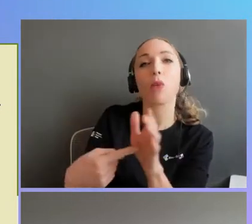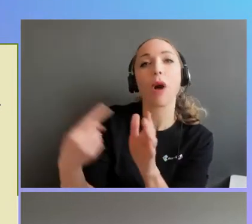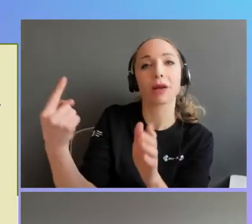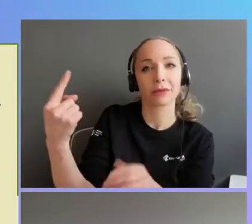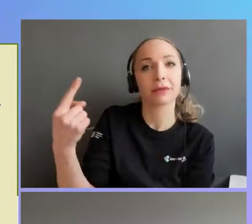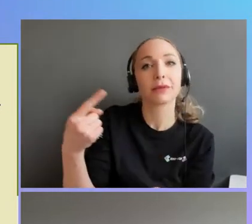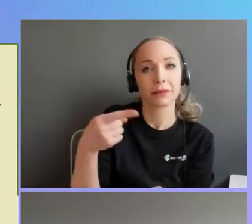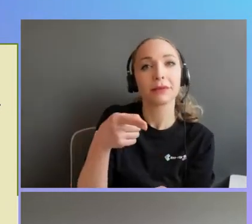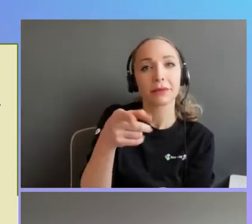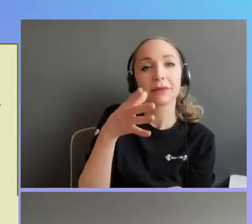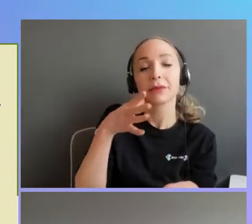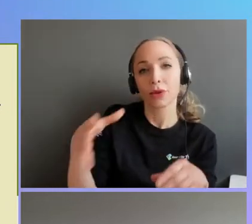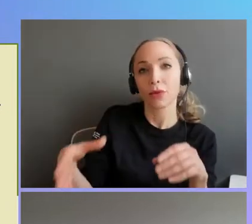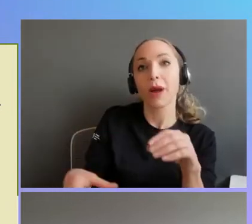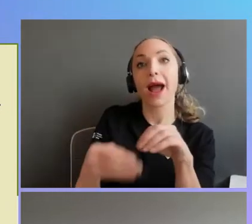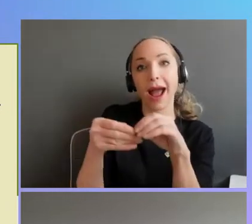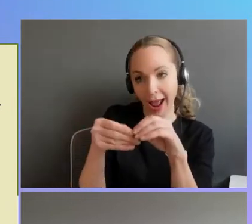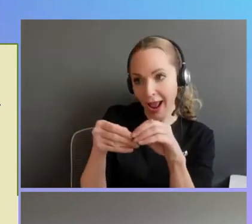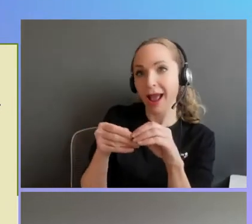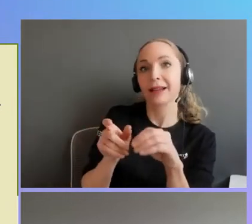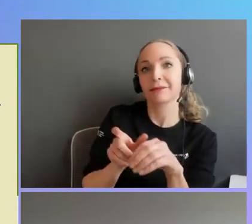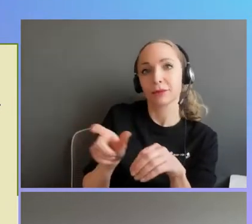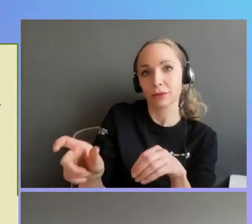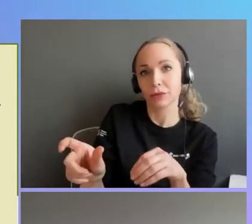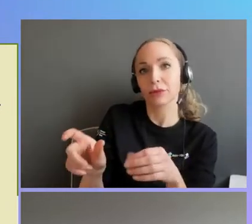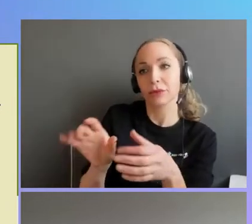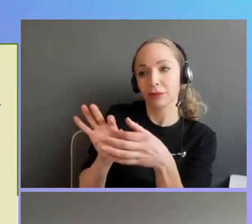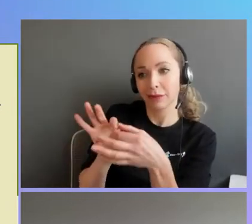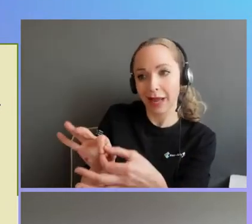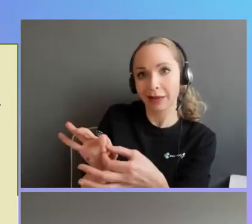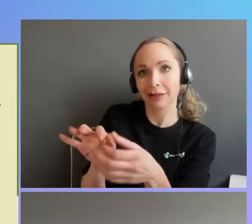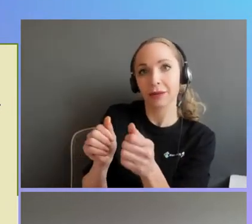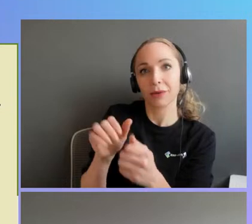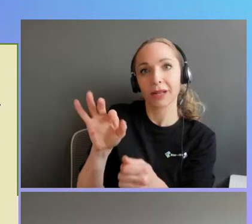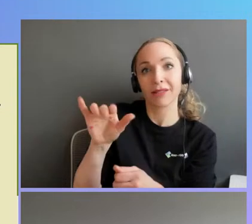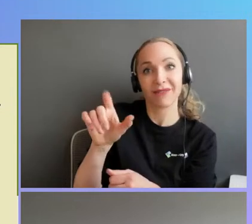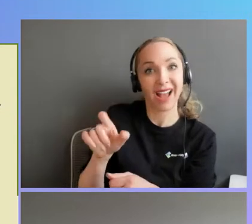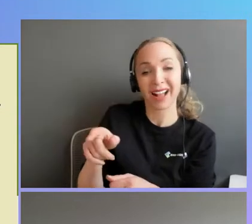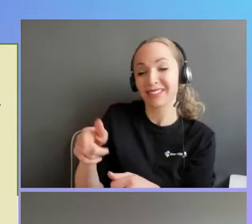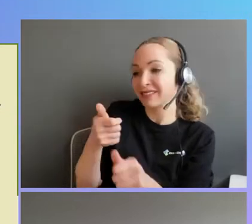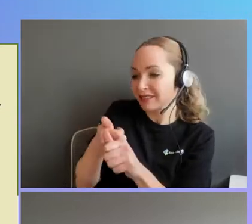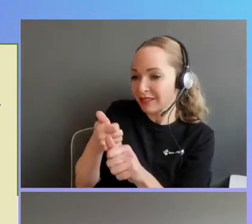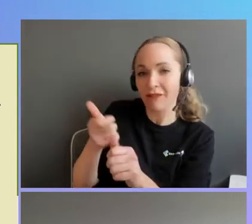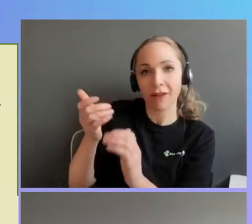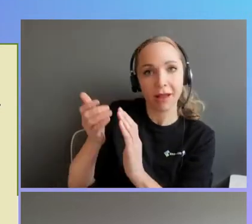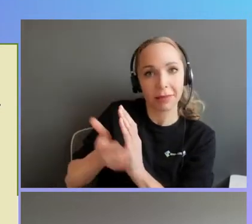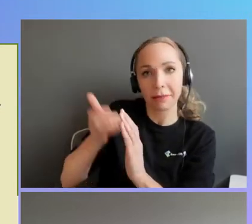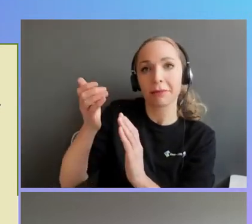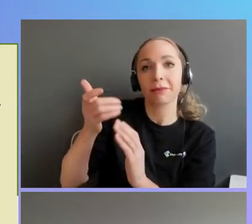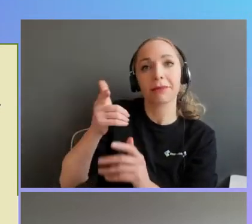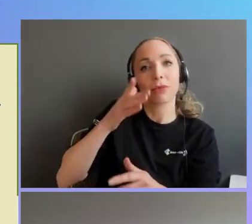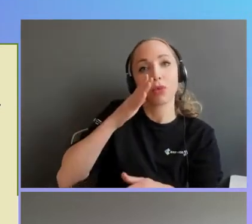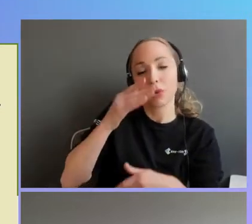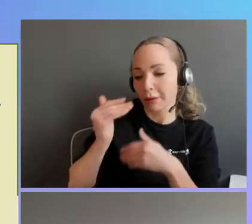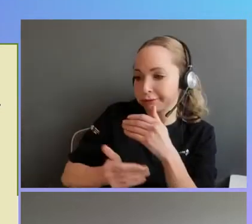executes after each of your tests. This command gathers the data and forwards it to the developer hub.